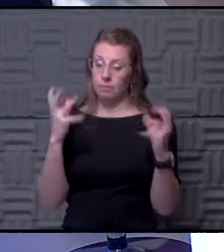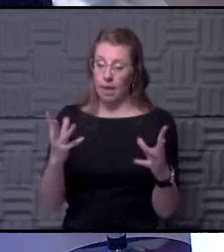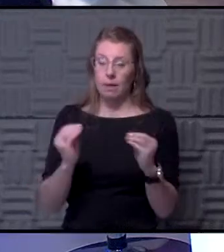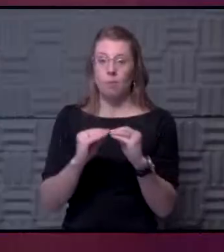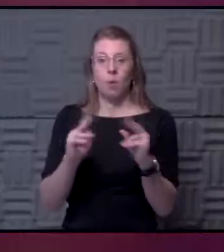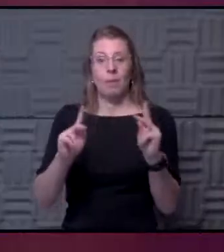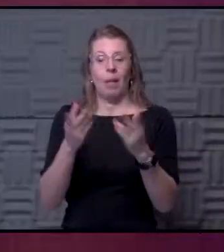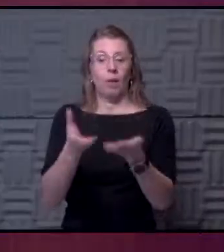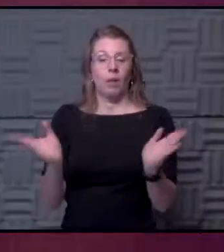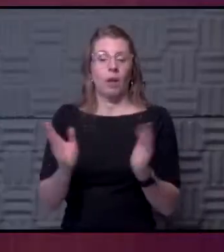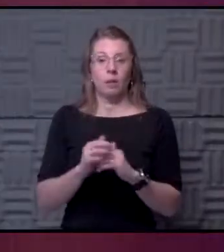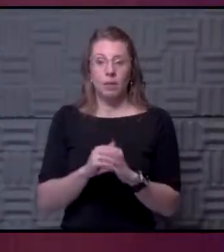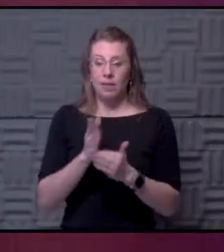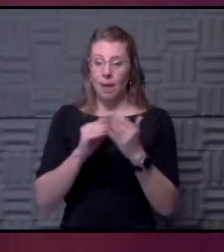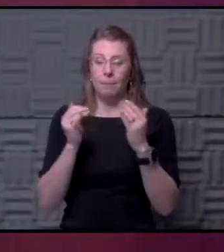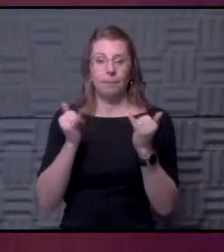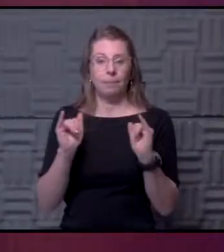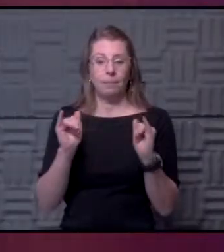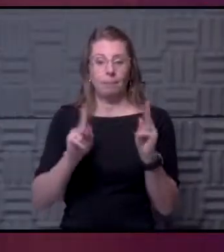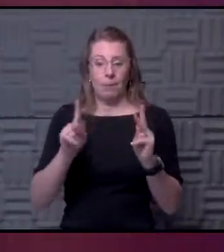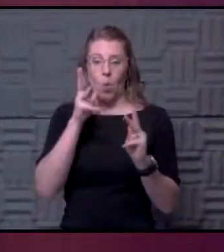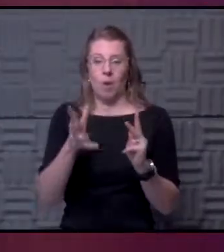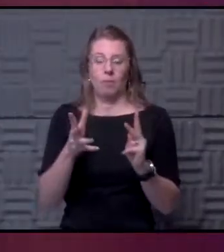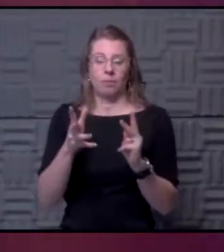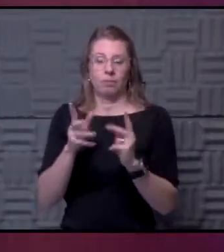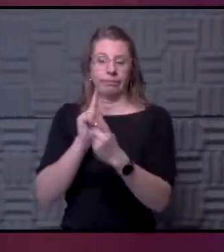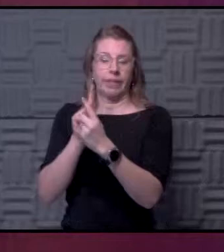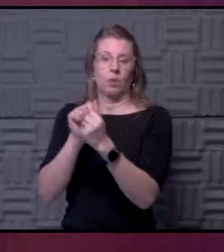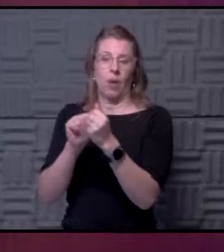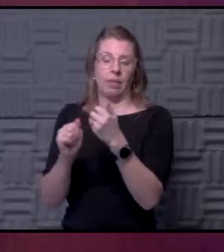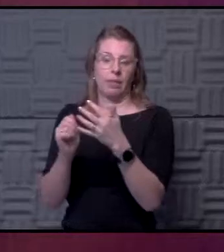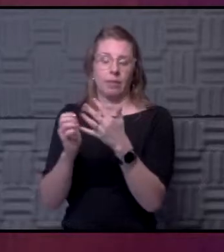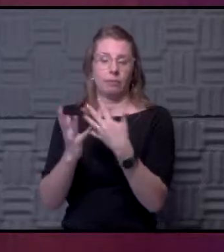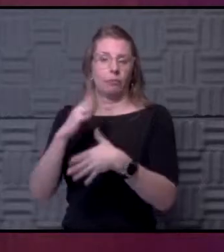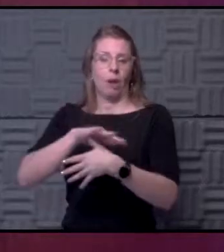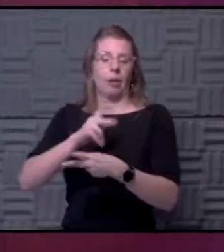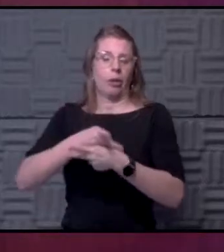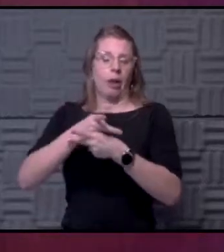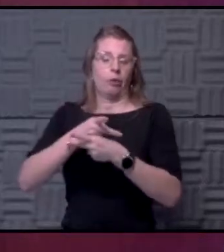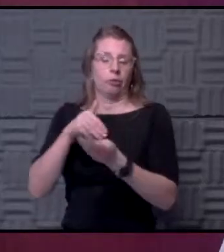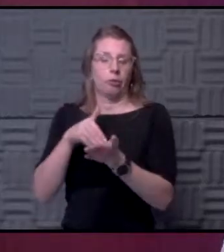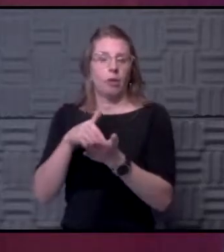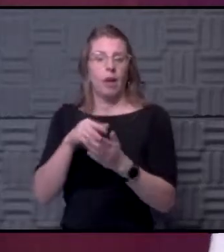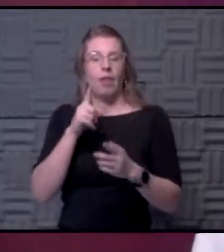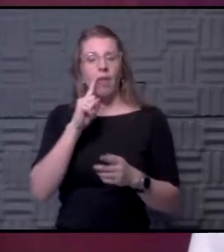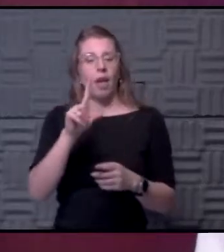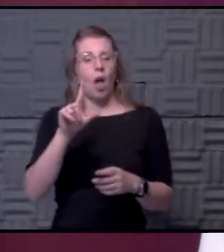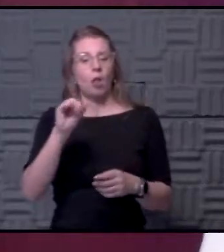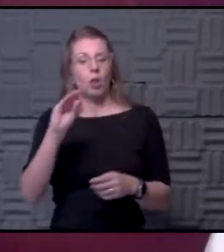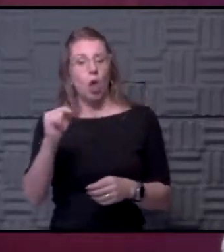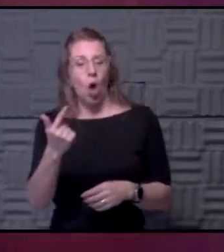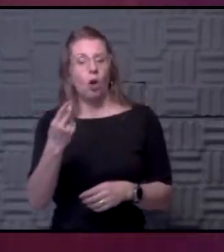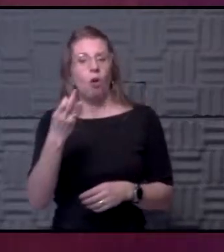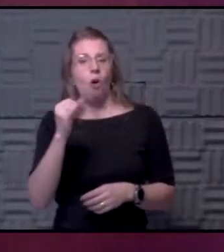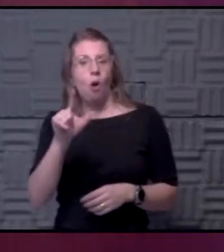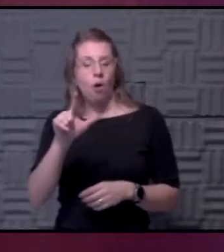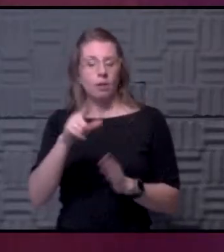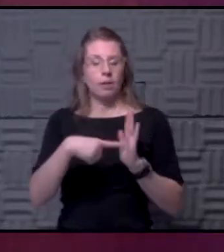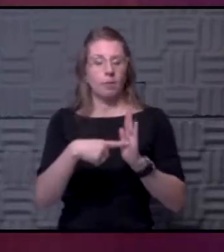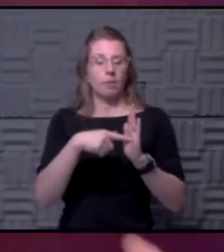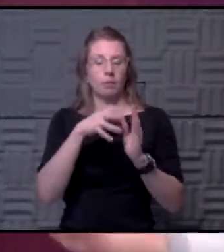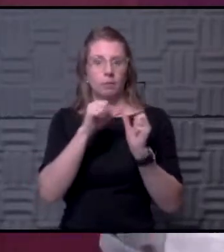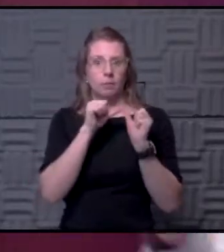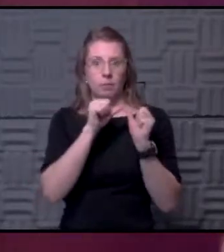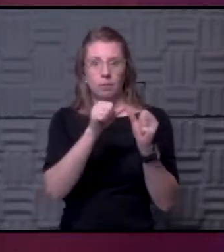there. But some people are just going to be in there with their primary care physician with the long haul. So I think as the long haul symptoms become more prevalent, most primary